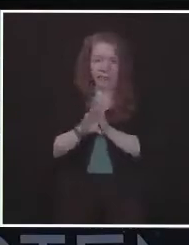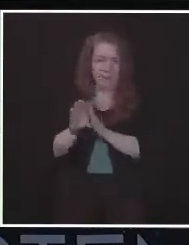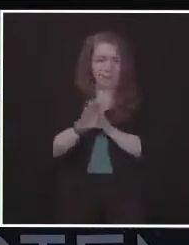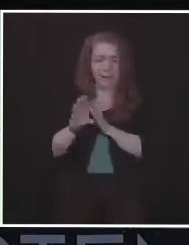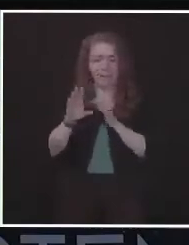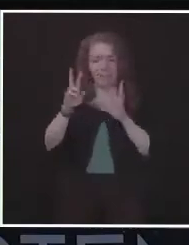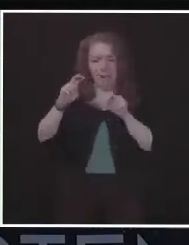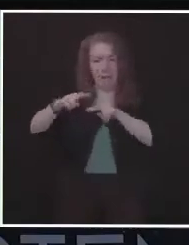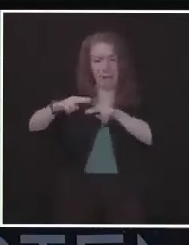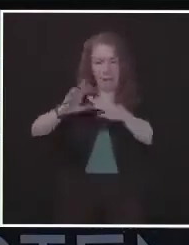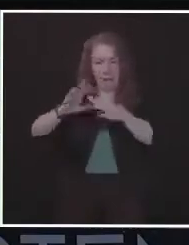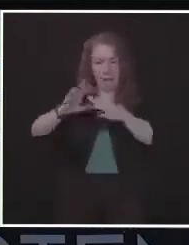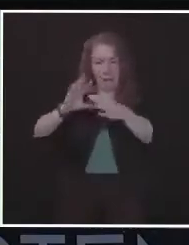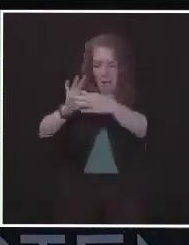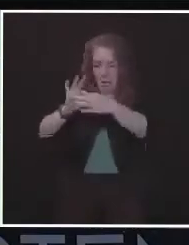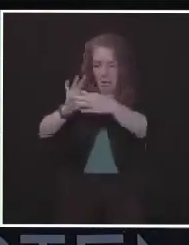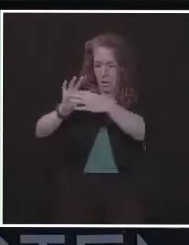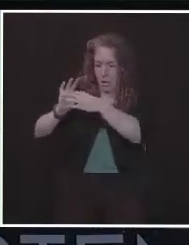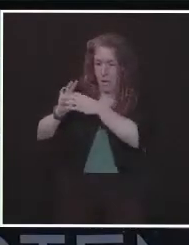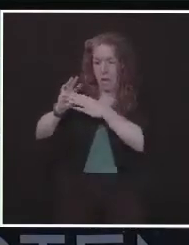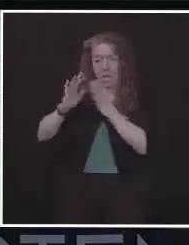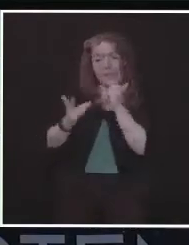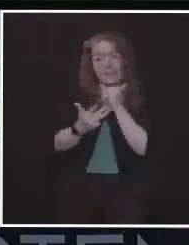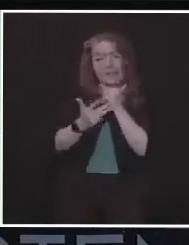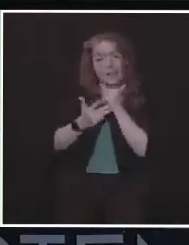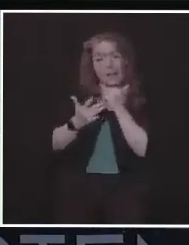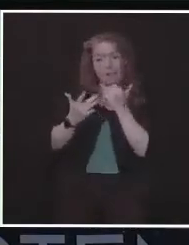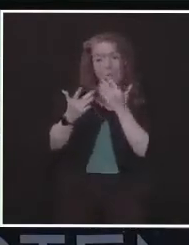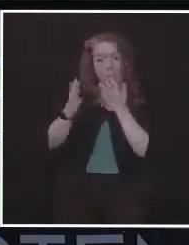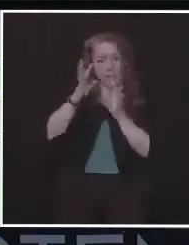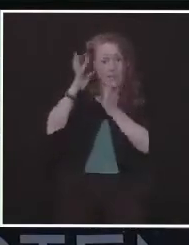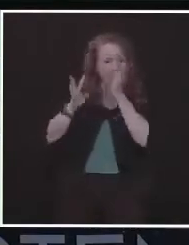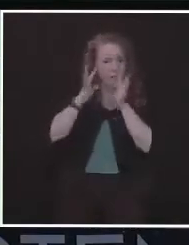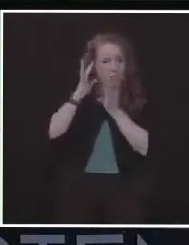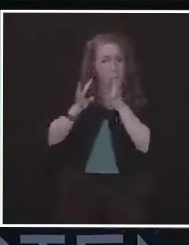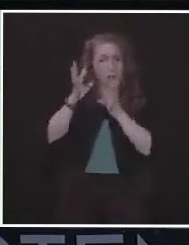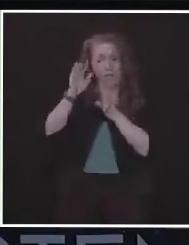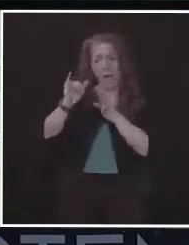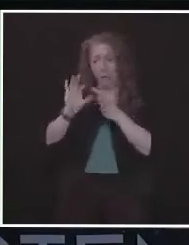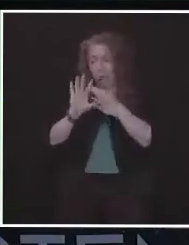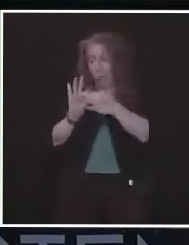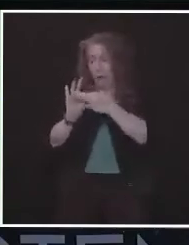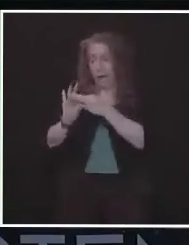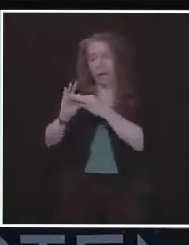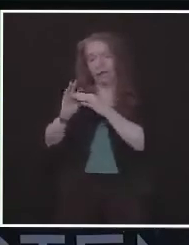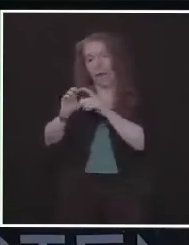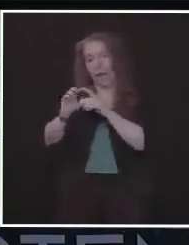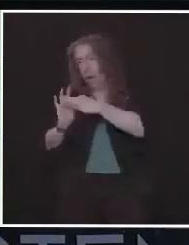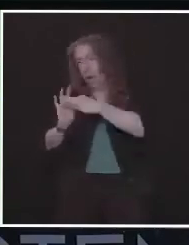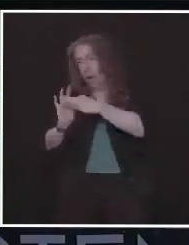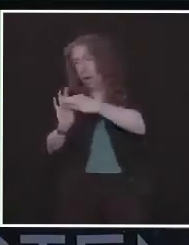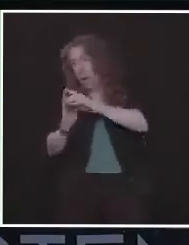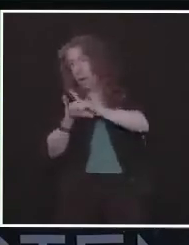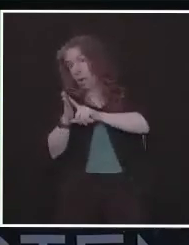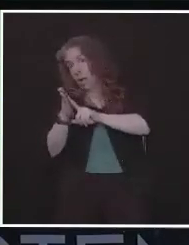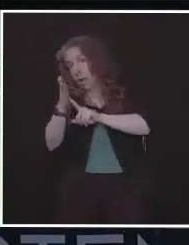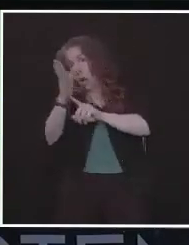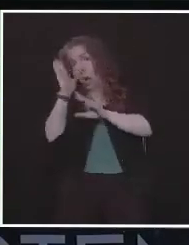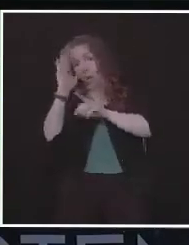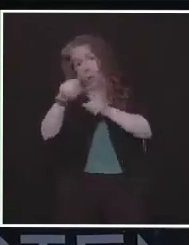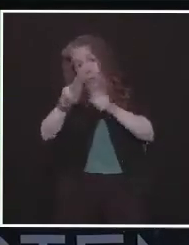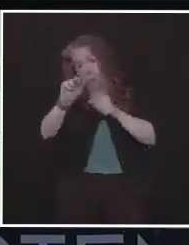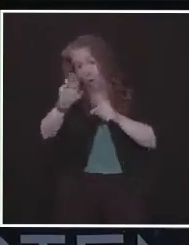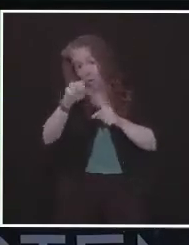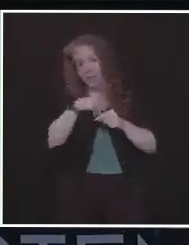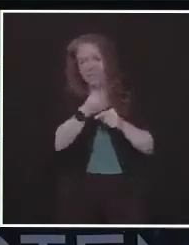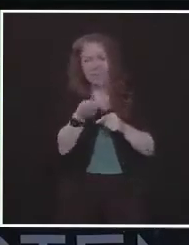that stretches all the way to Mars. We already have multiple projects underway that support Artemis,